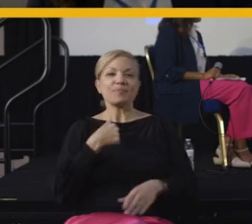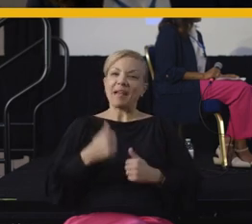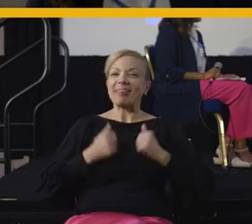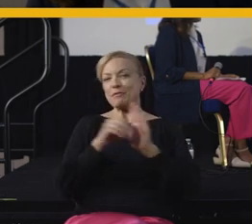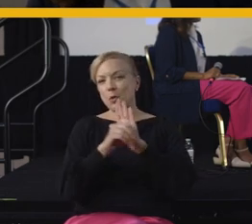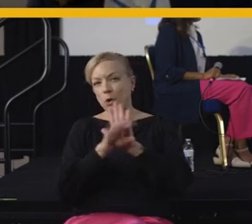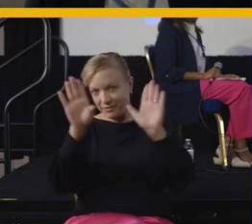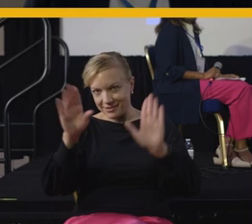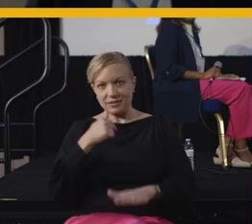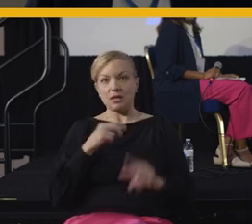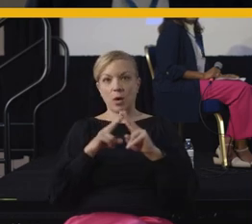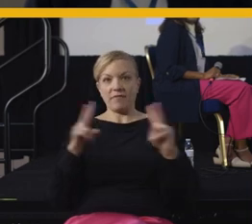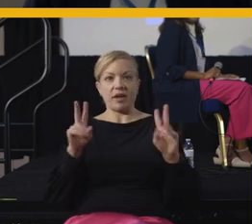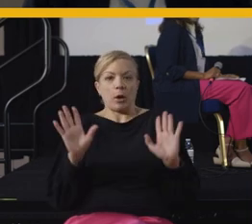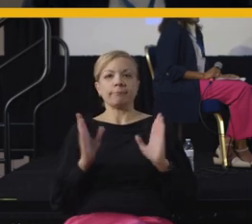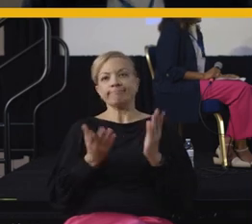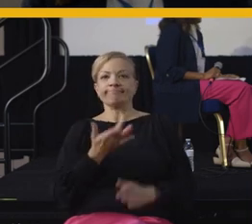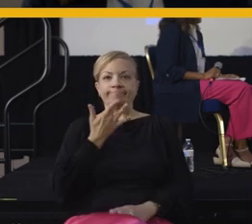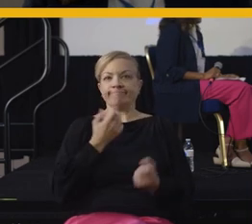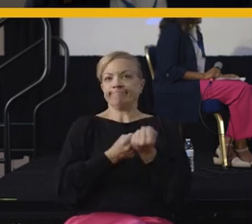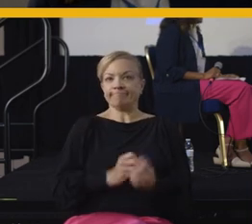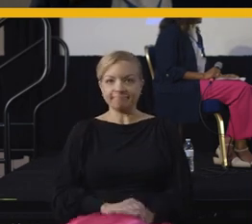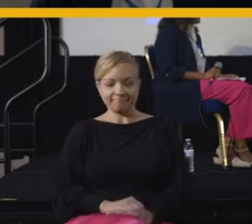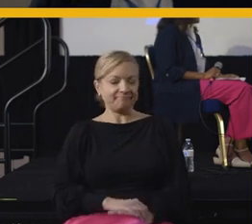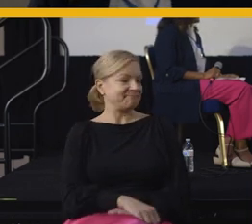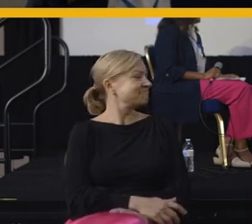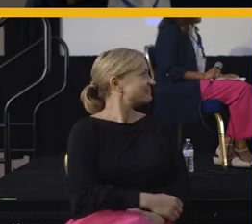New Orleans, so I'm very biased.